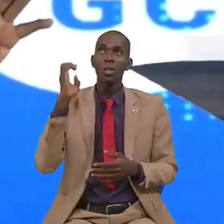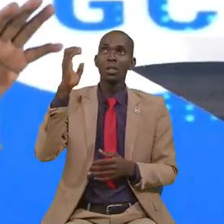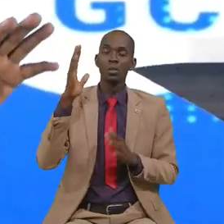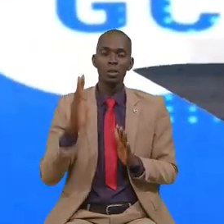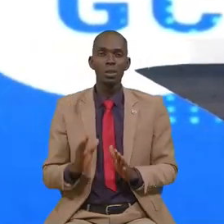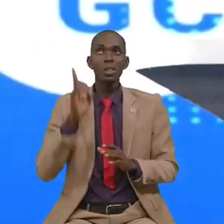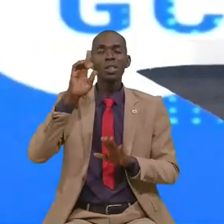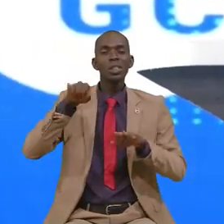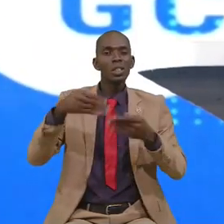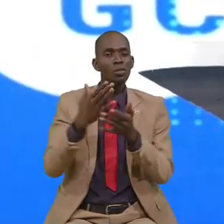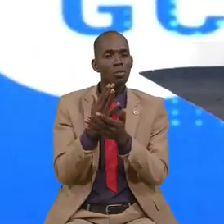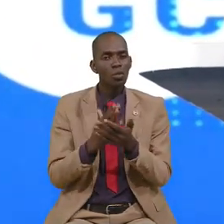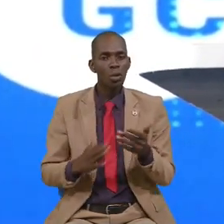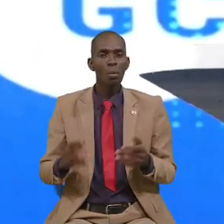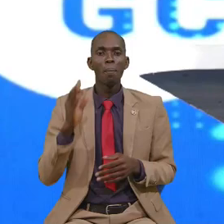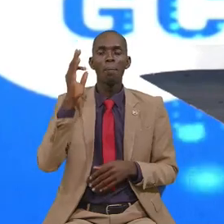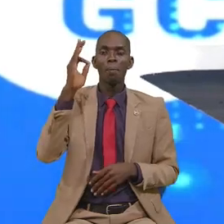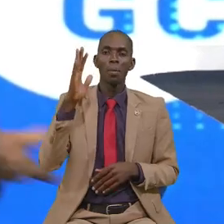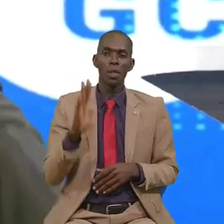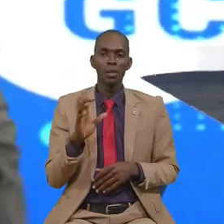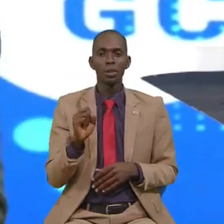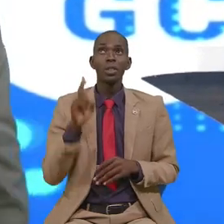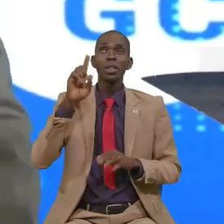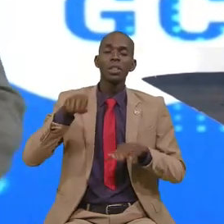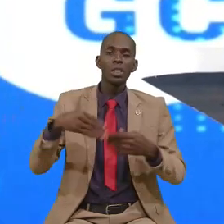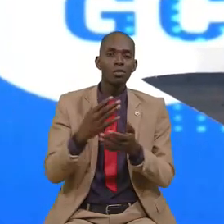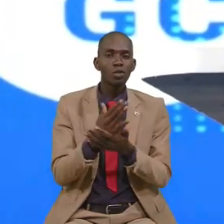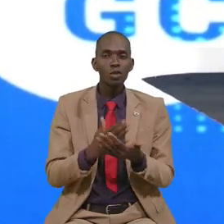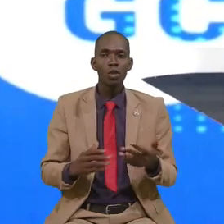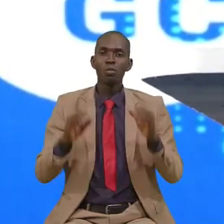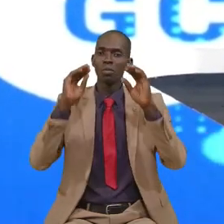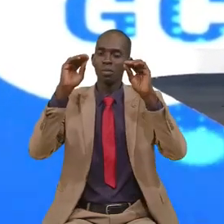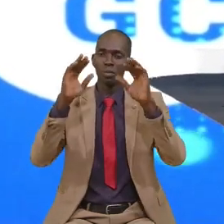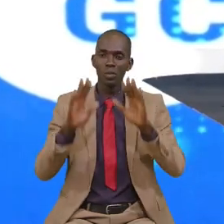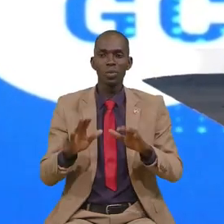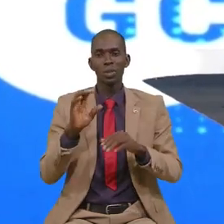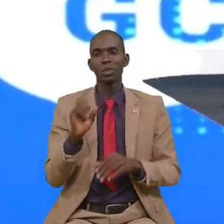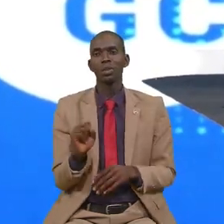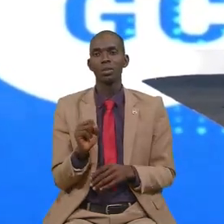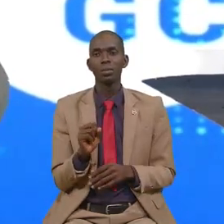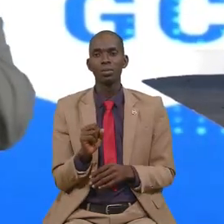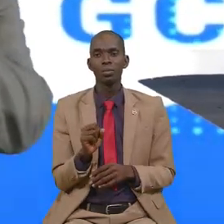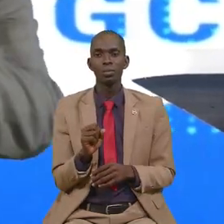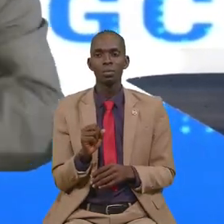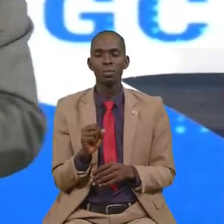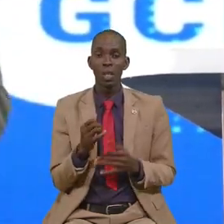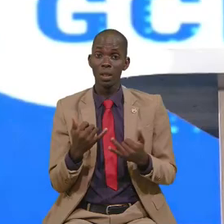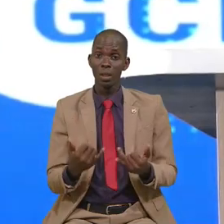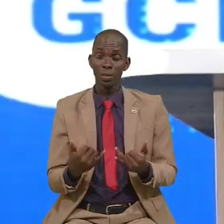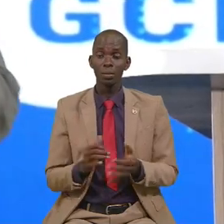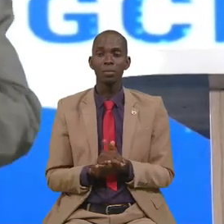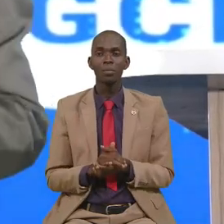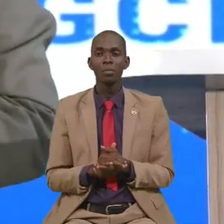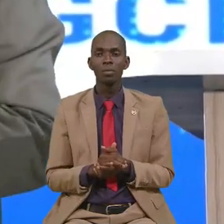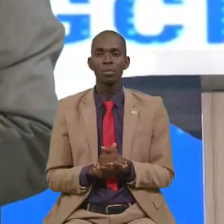he gave some pastors, he gave some teachers. Now, just